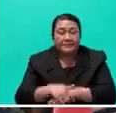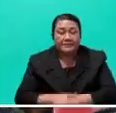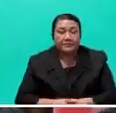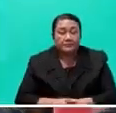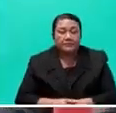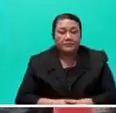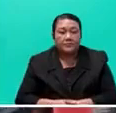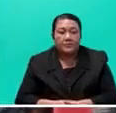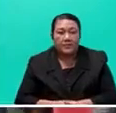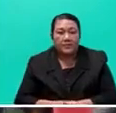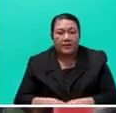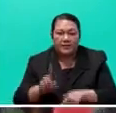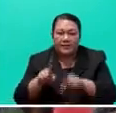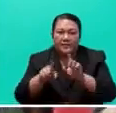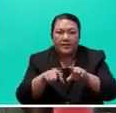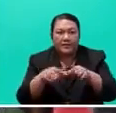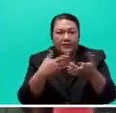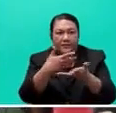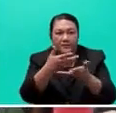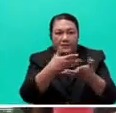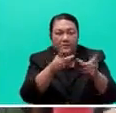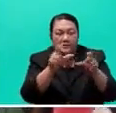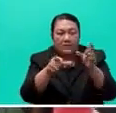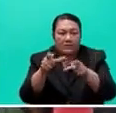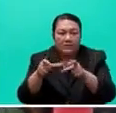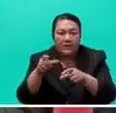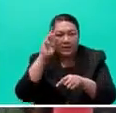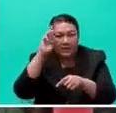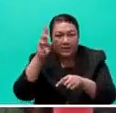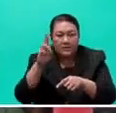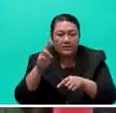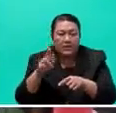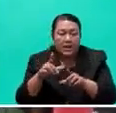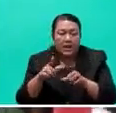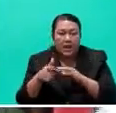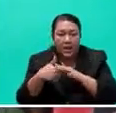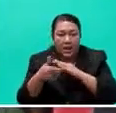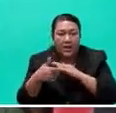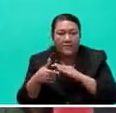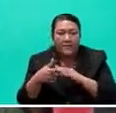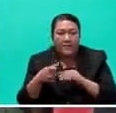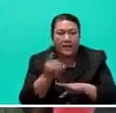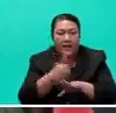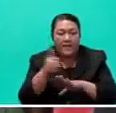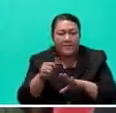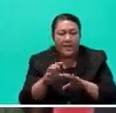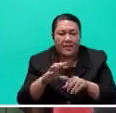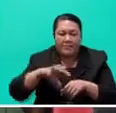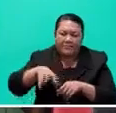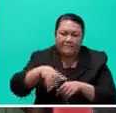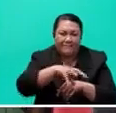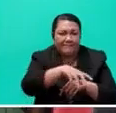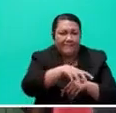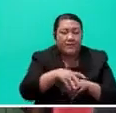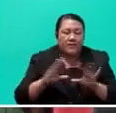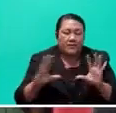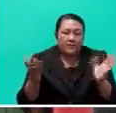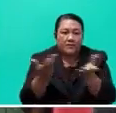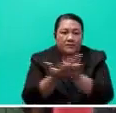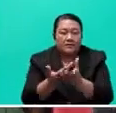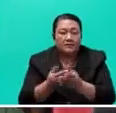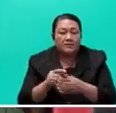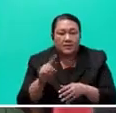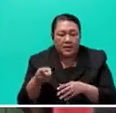in Levuka, at national level with various government agencies, and at the community level with communities both